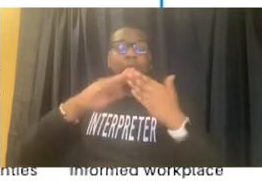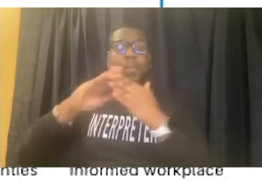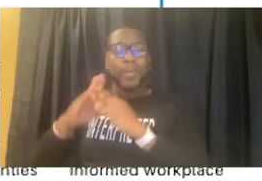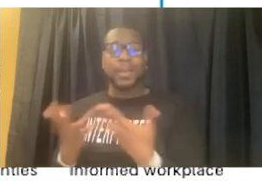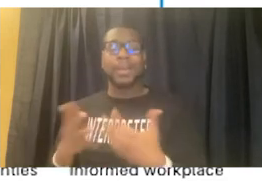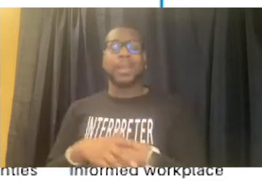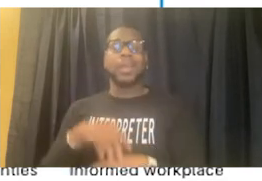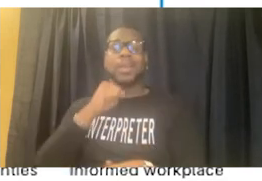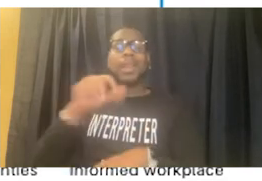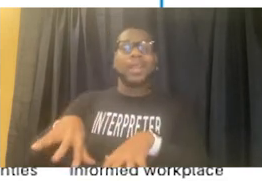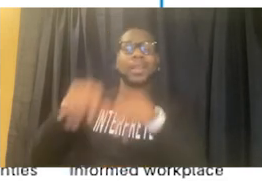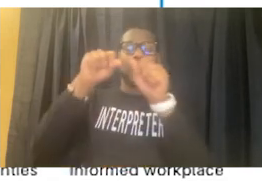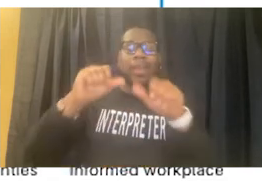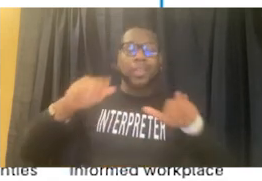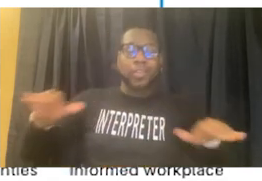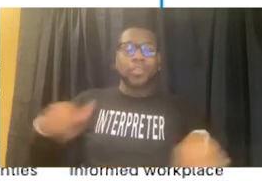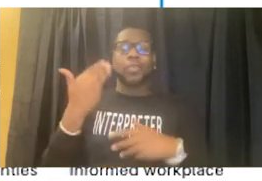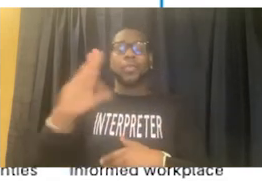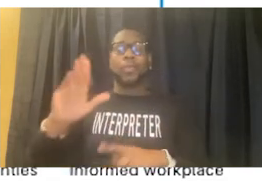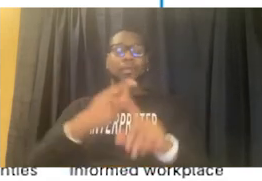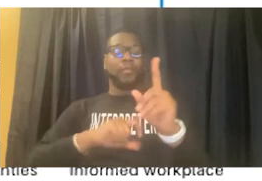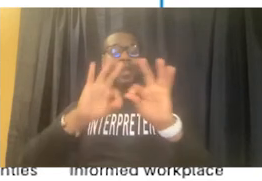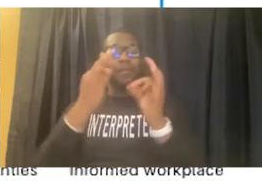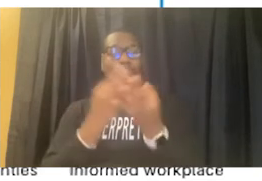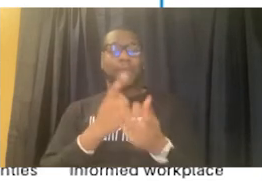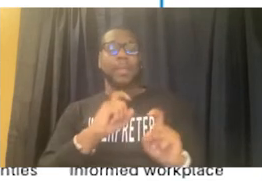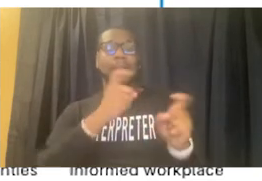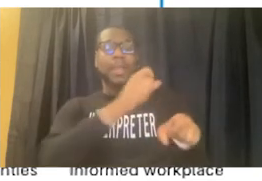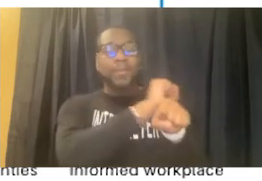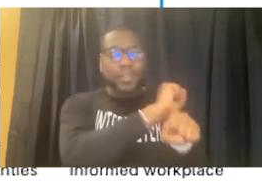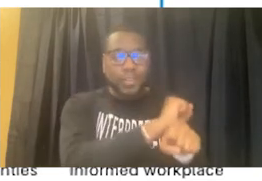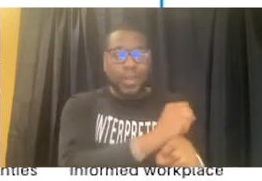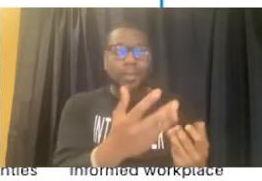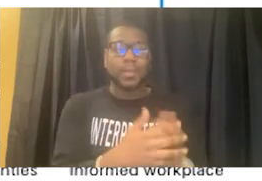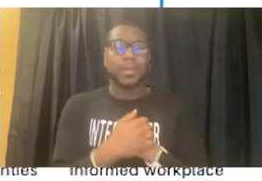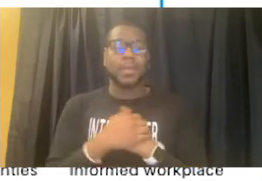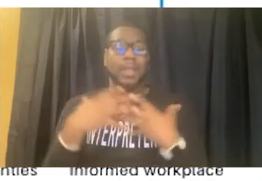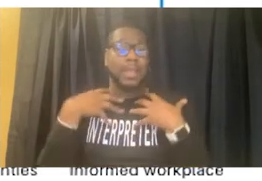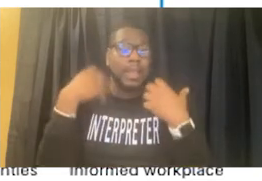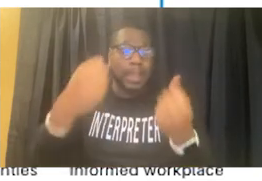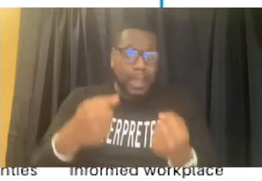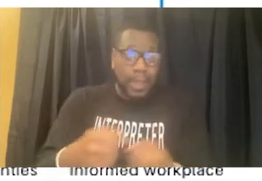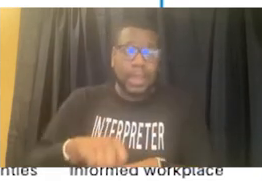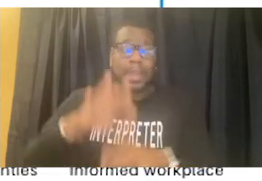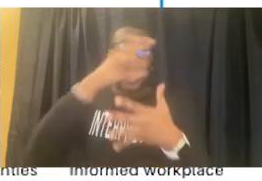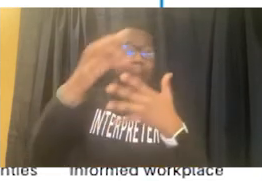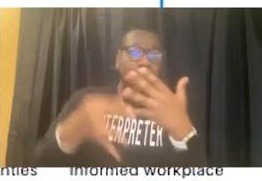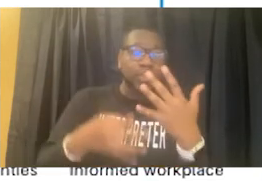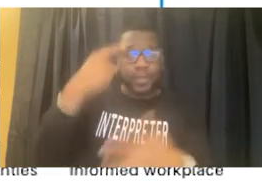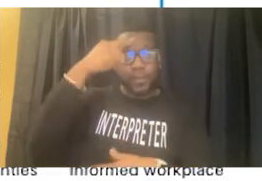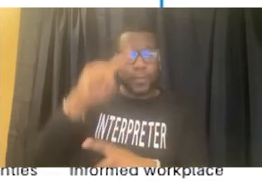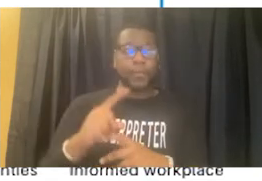from their families, giving folks employment opportunities, collective community healing to help families together, keep families